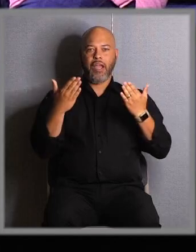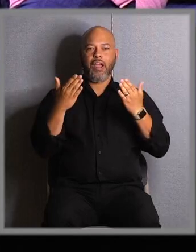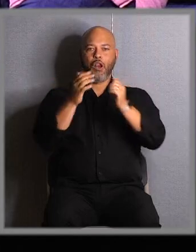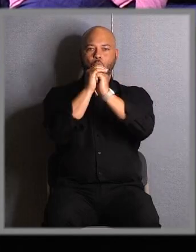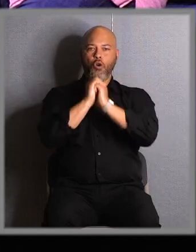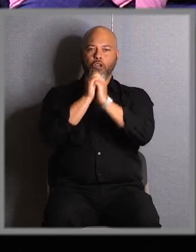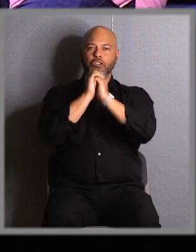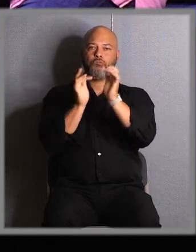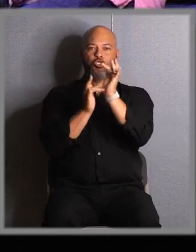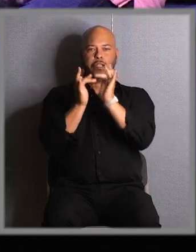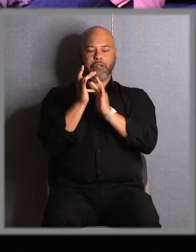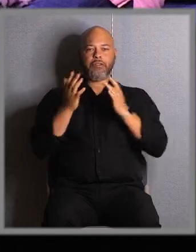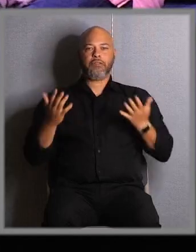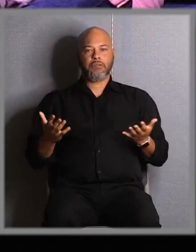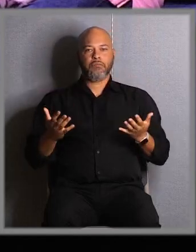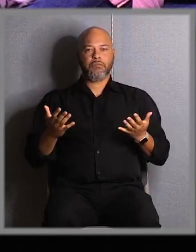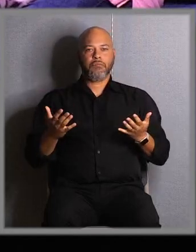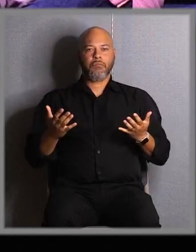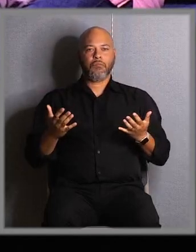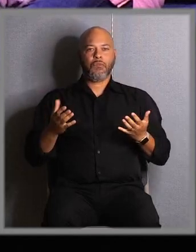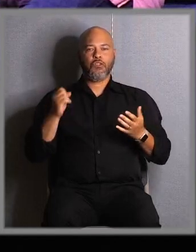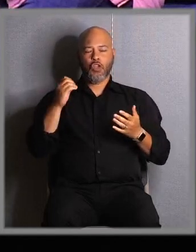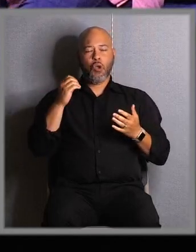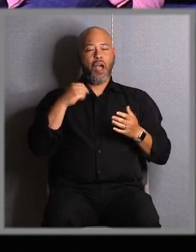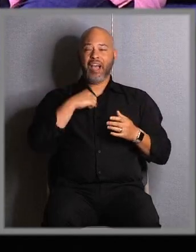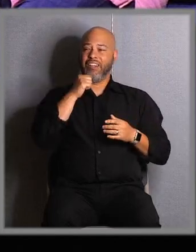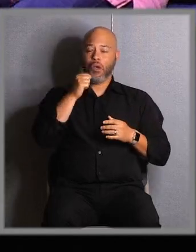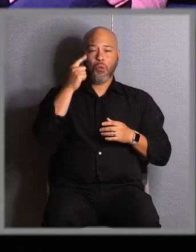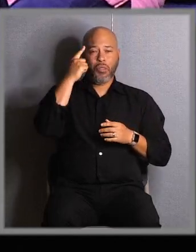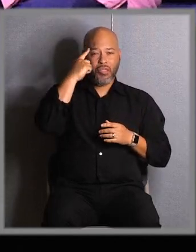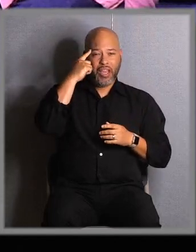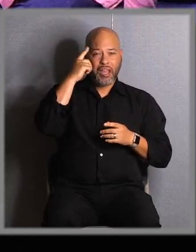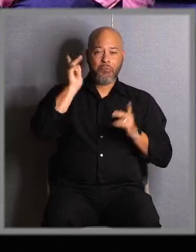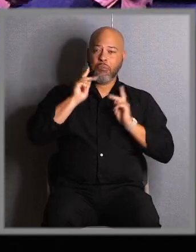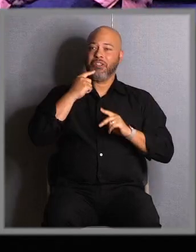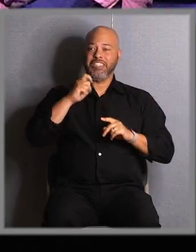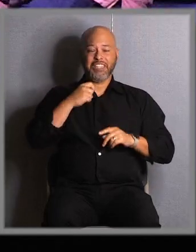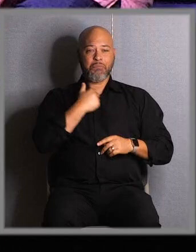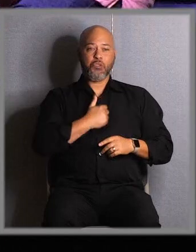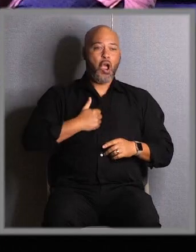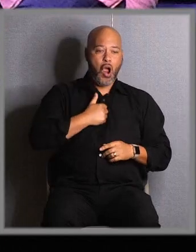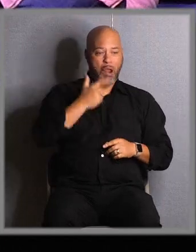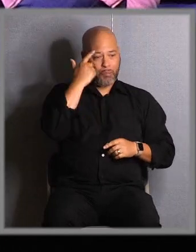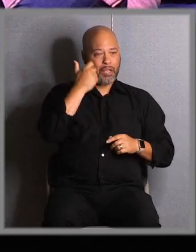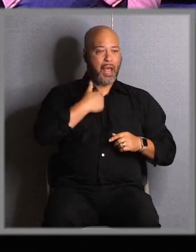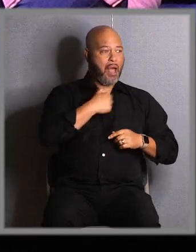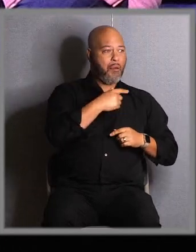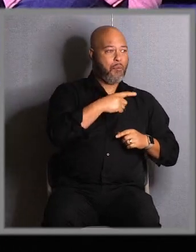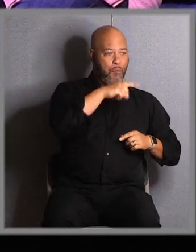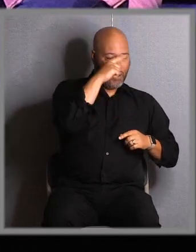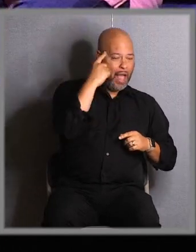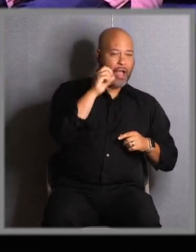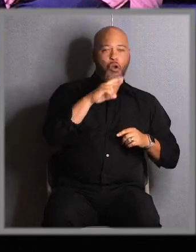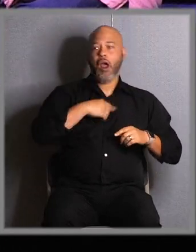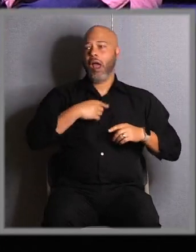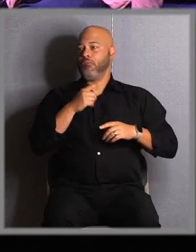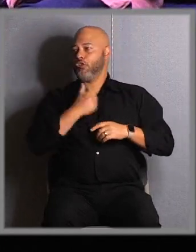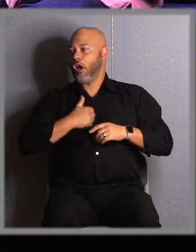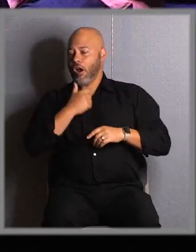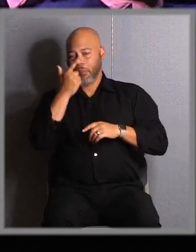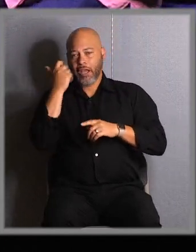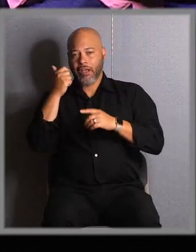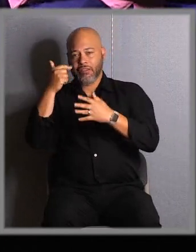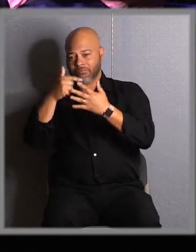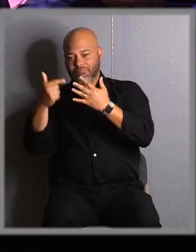worship. And so I don't think that anybody has to apologize for their race or say, you know, hey,